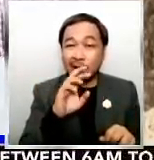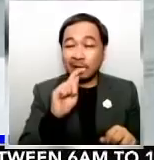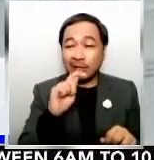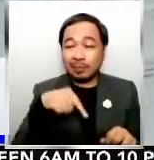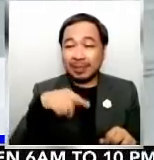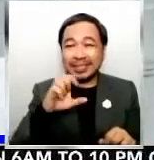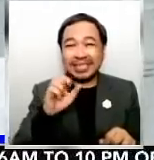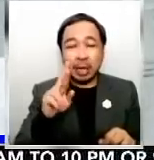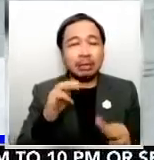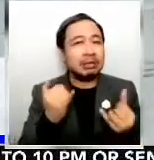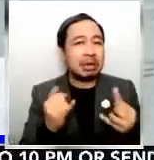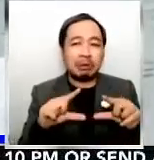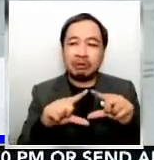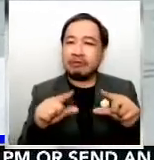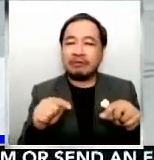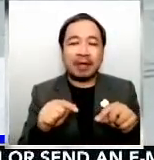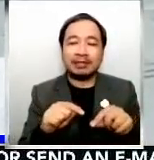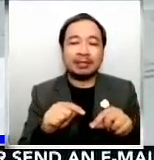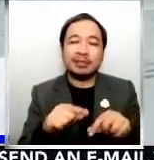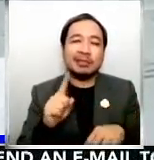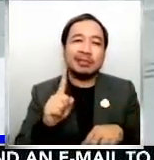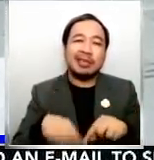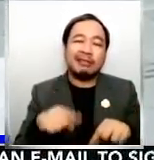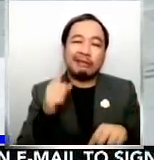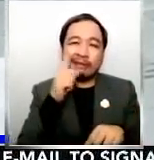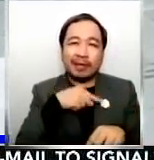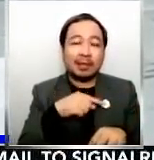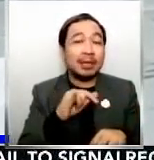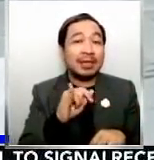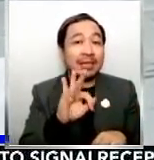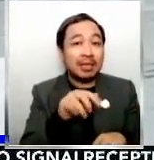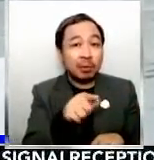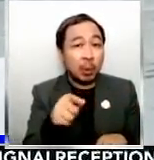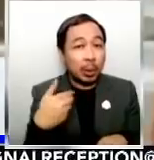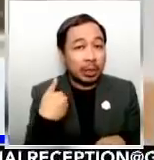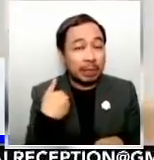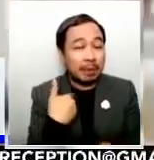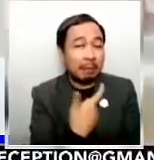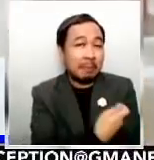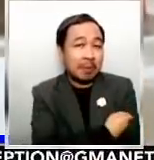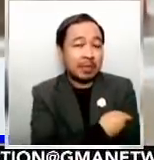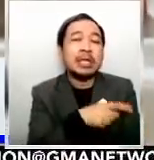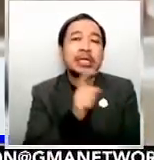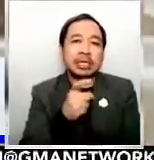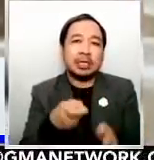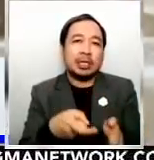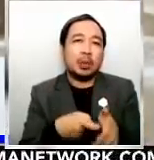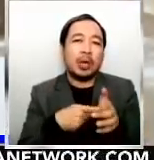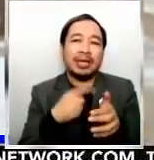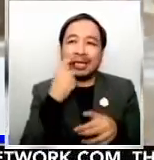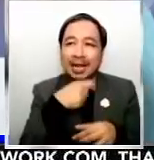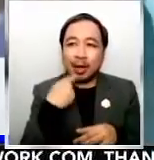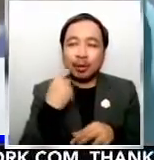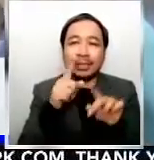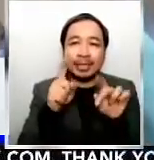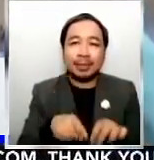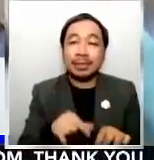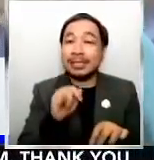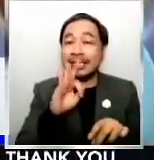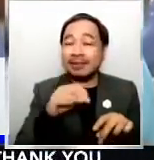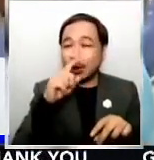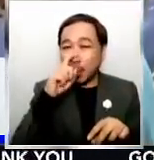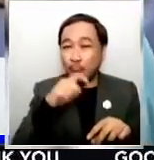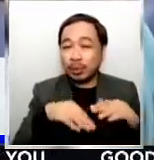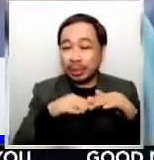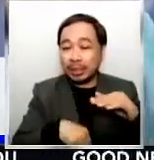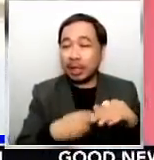card. Kung di ka pa bakunado, saka lang kakailanganin ng negative RT-PCR test. Pag below 12 years old, exempted na. Hindi na required